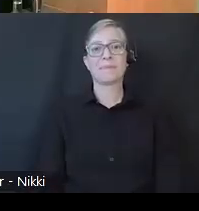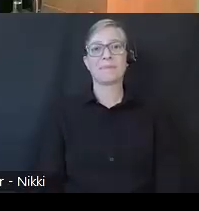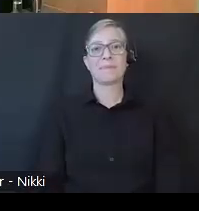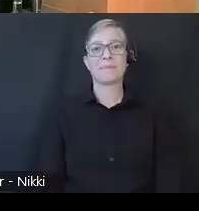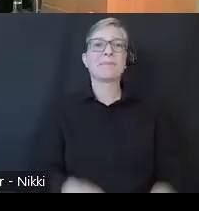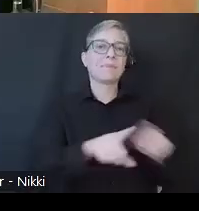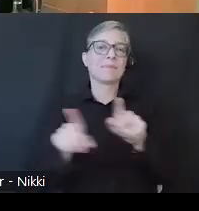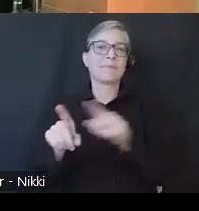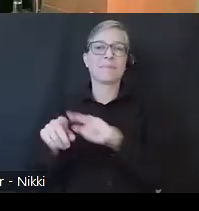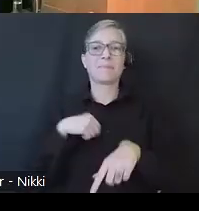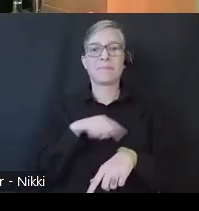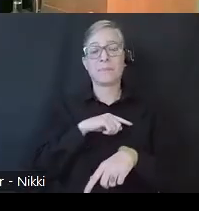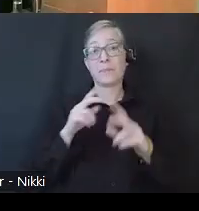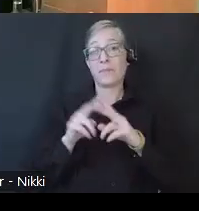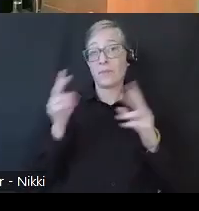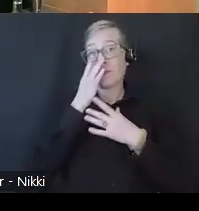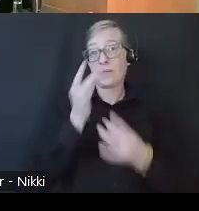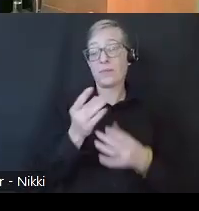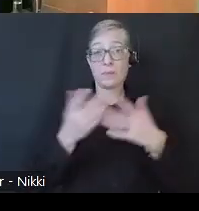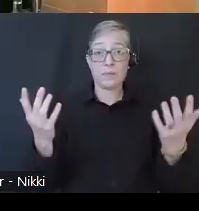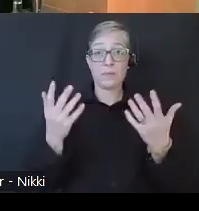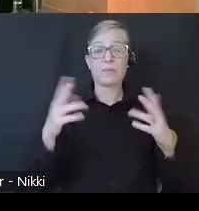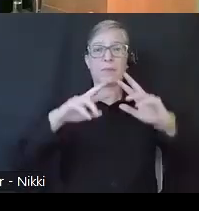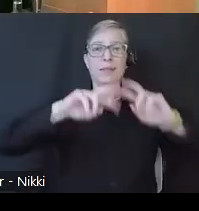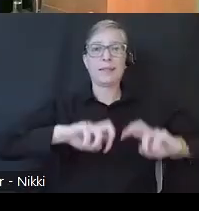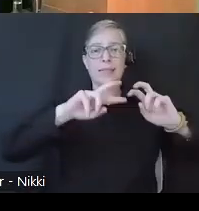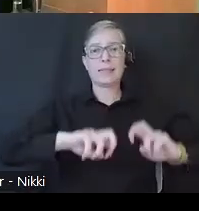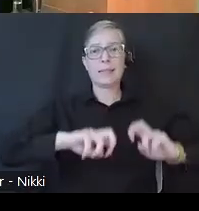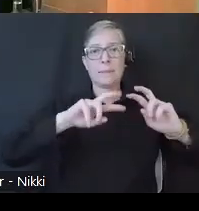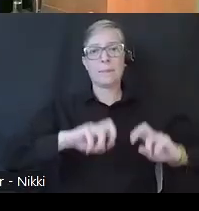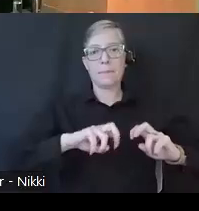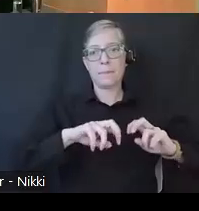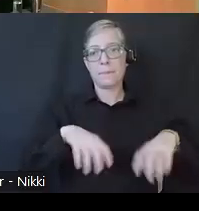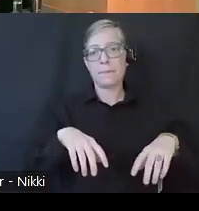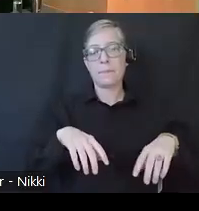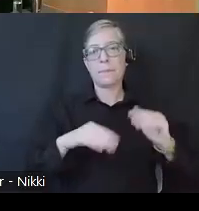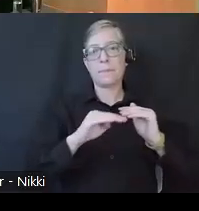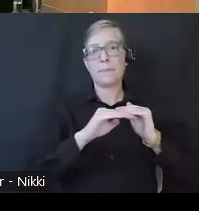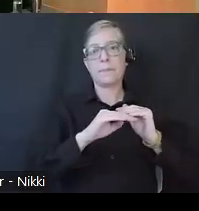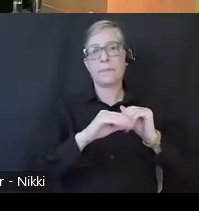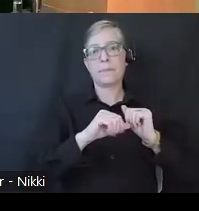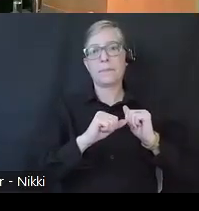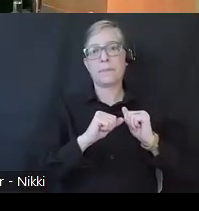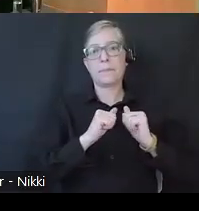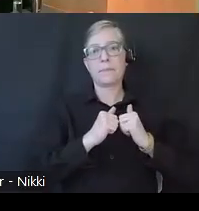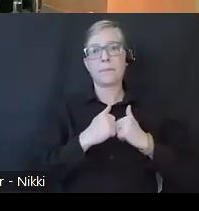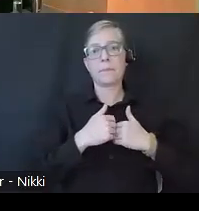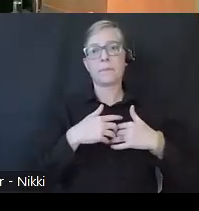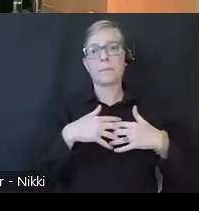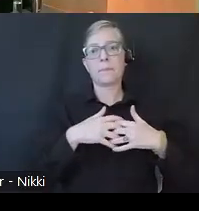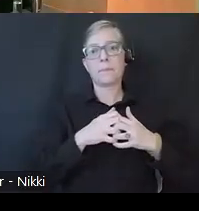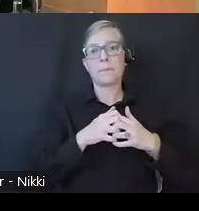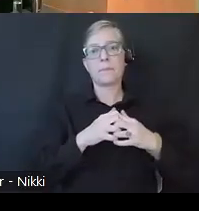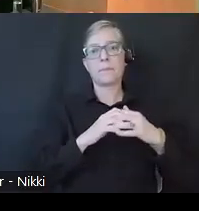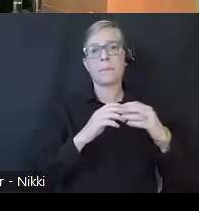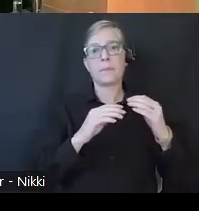we are very interested in examining kind of the stable priors or stable